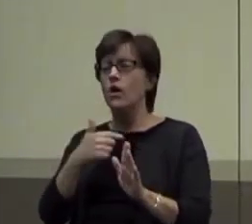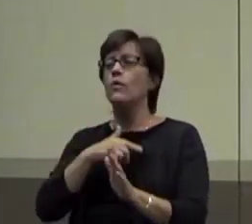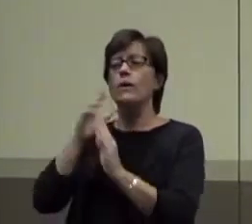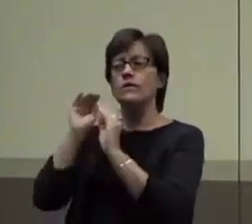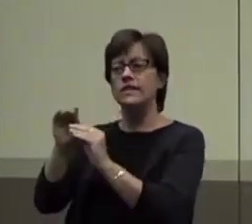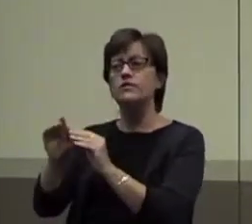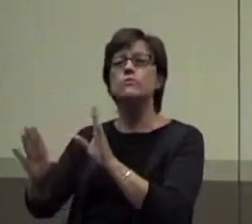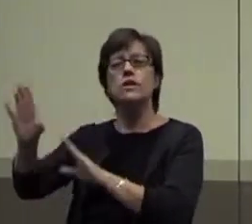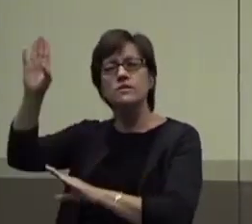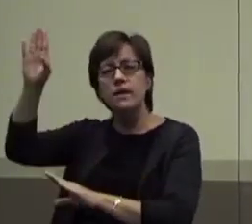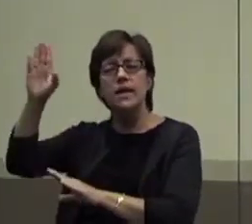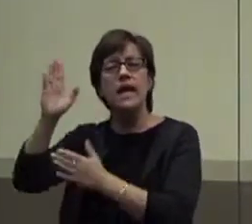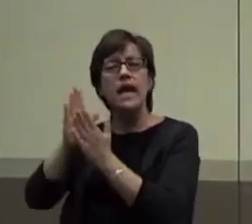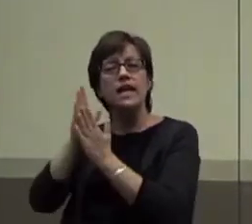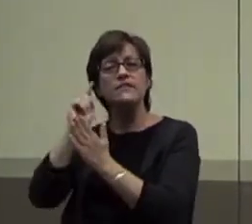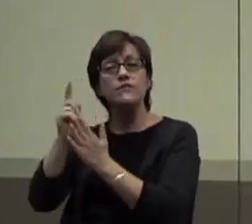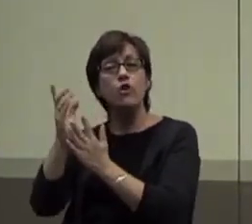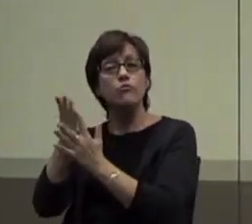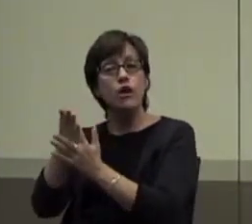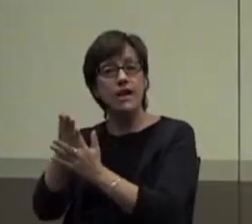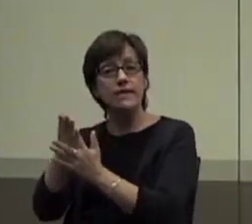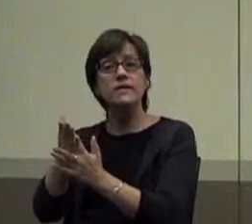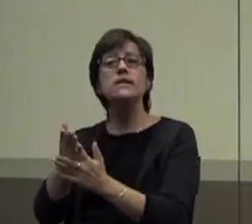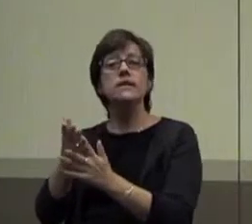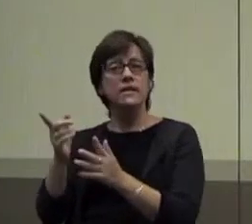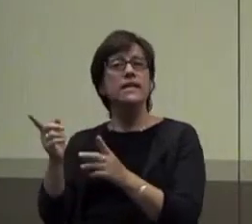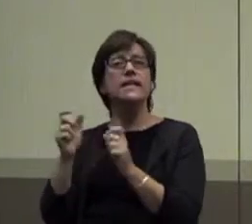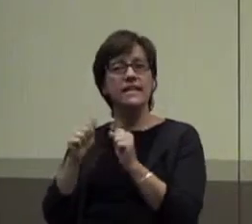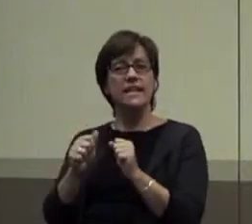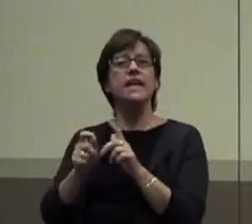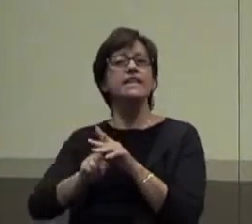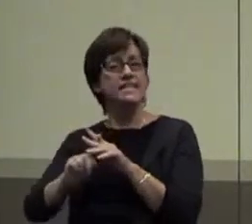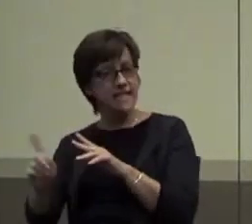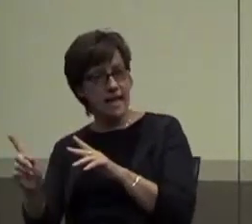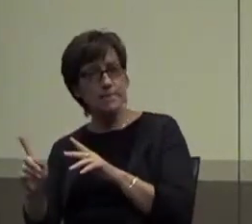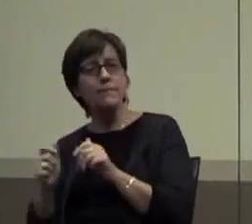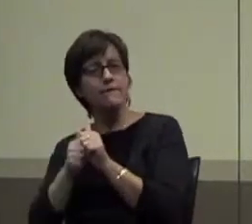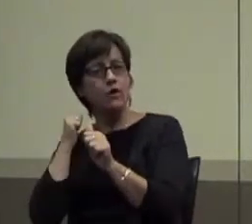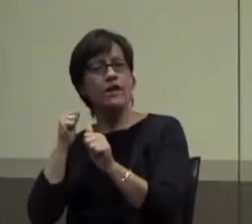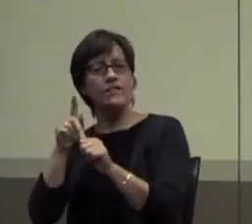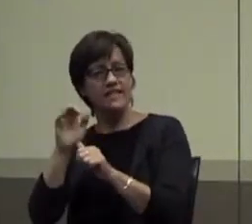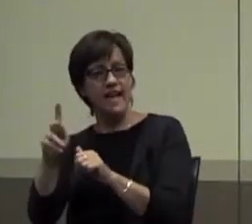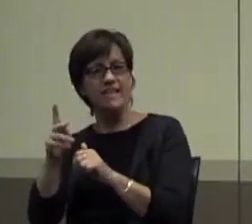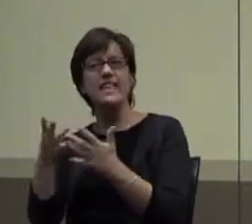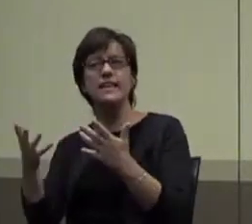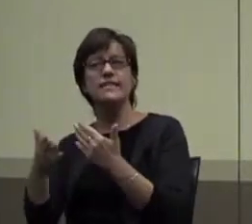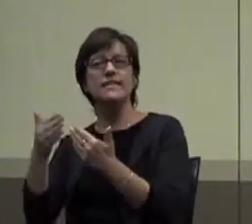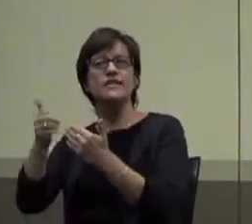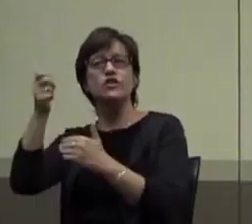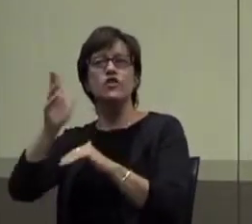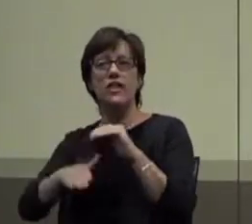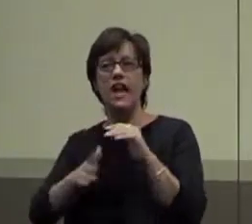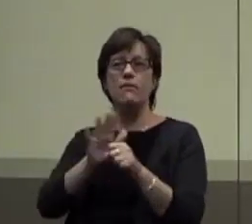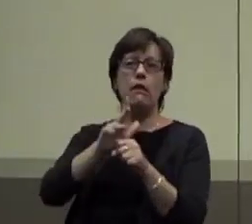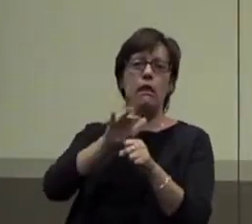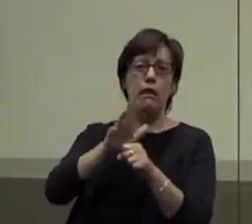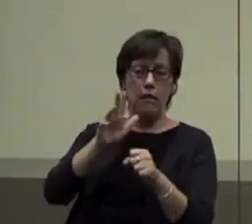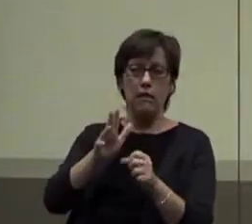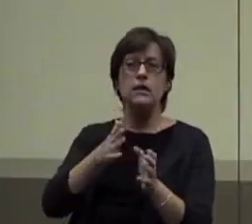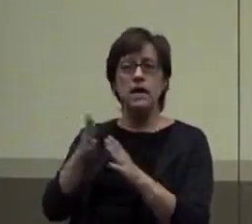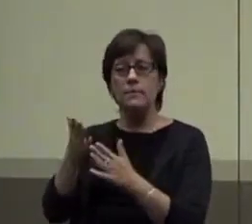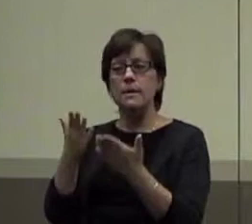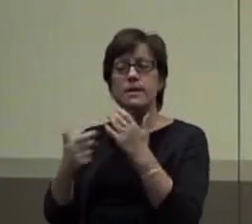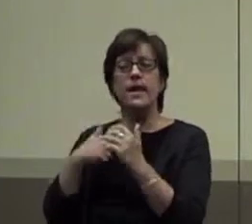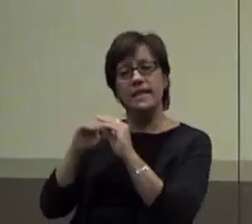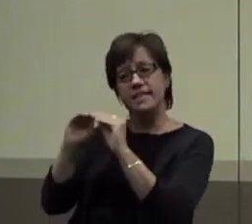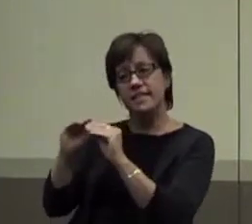because that gets him to escape the task, and a lot easier than this. And I probably can actually start teaching him some math to get those skills if